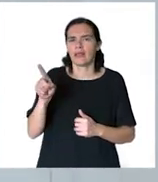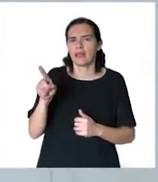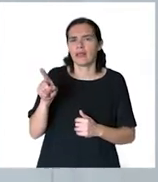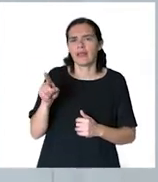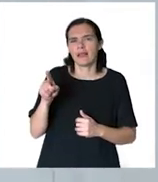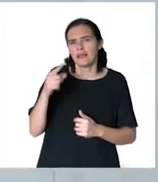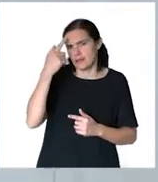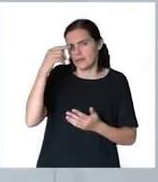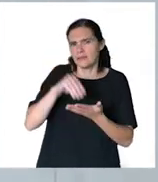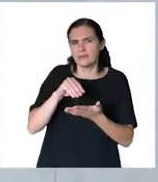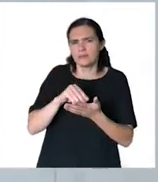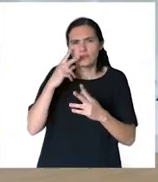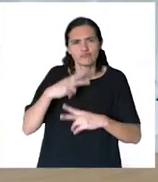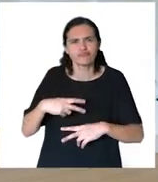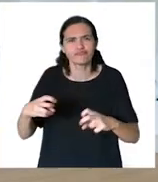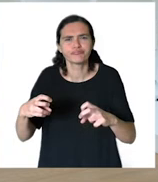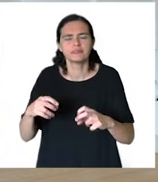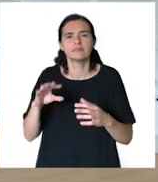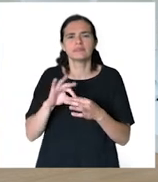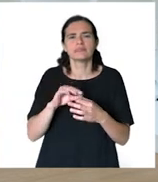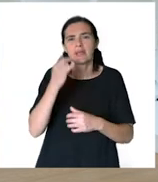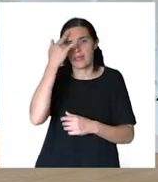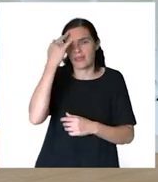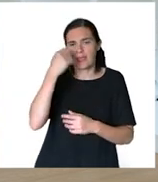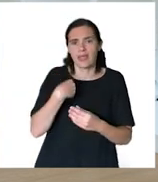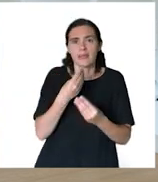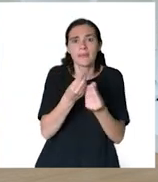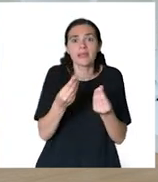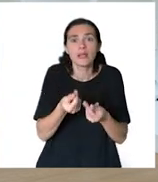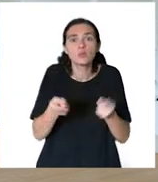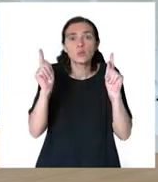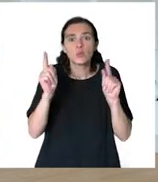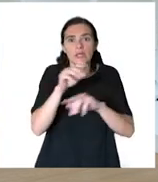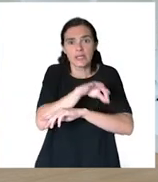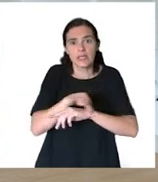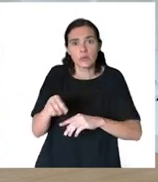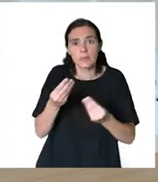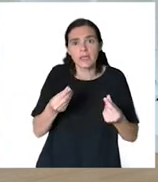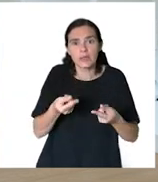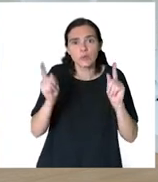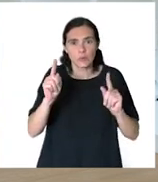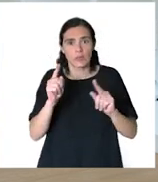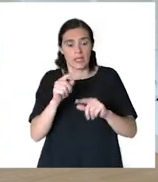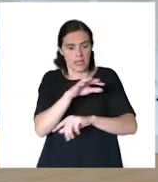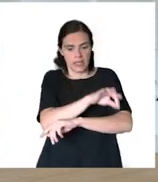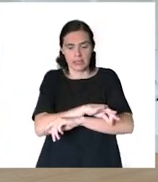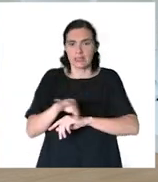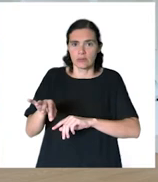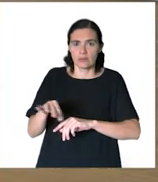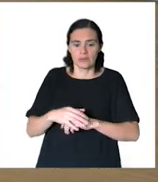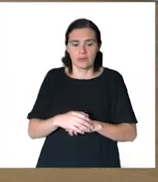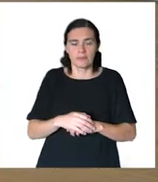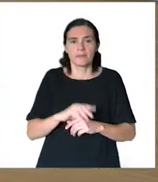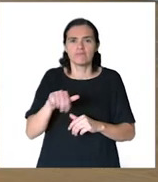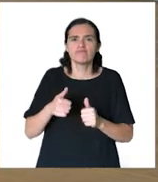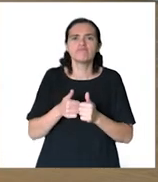invented or explored about this idea of immaterial architecture, architecture that